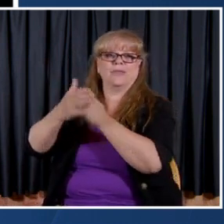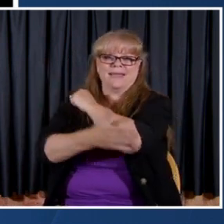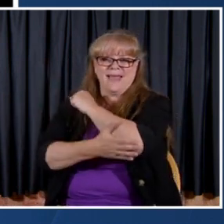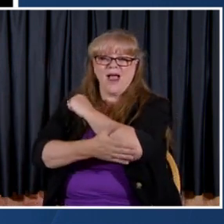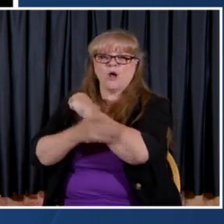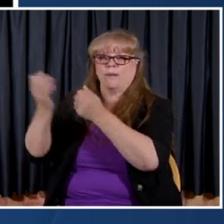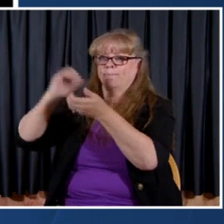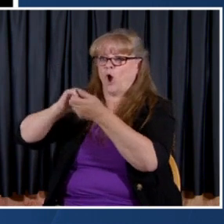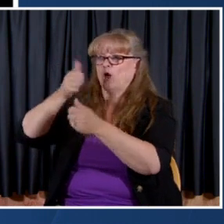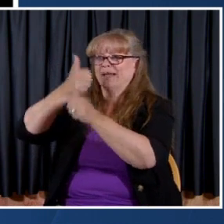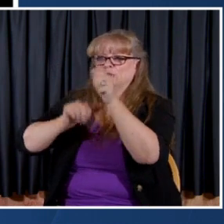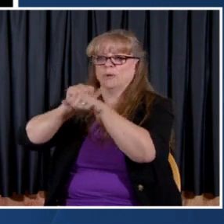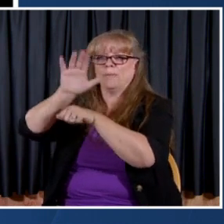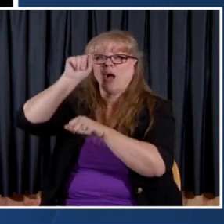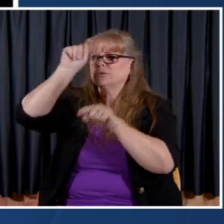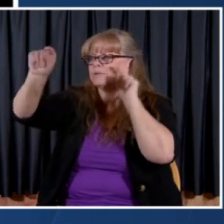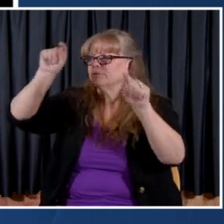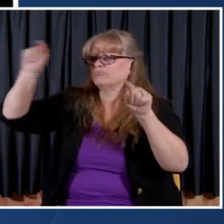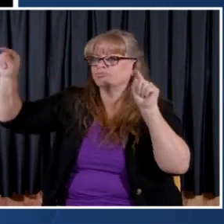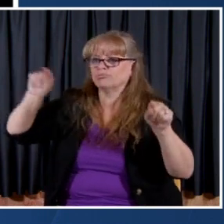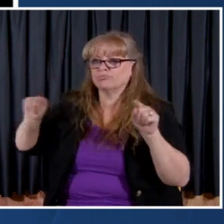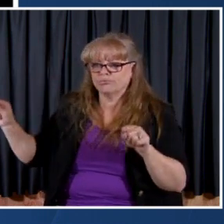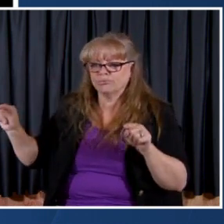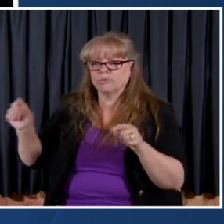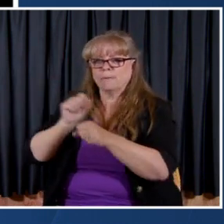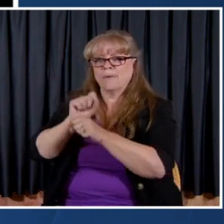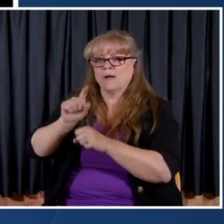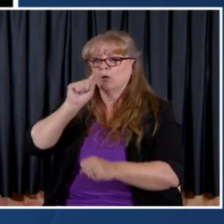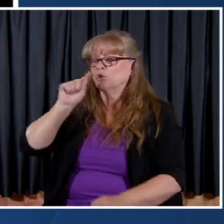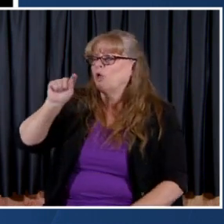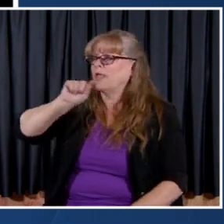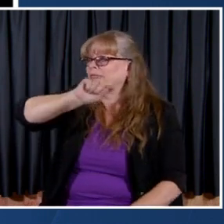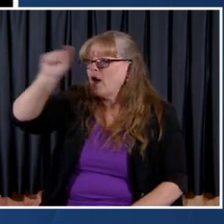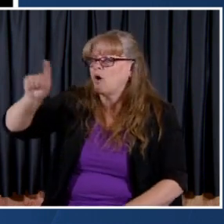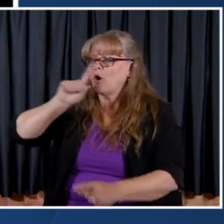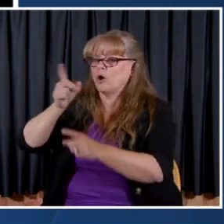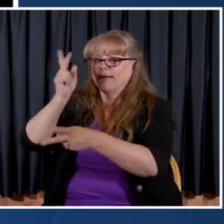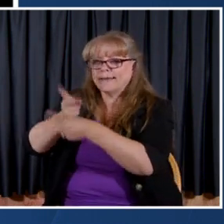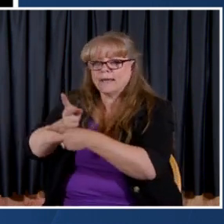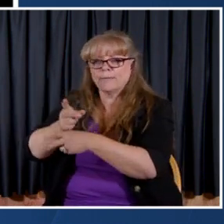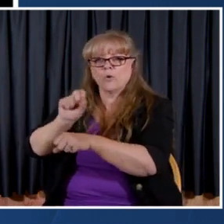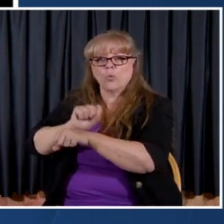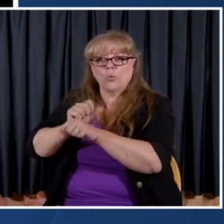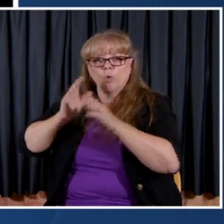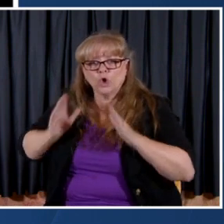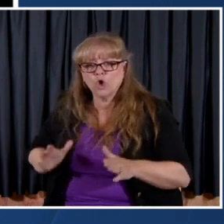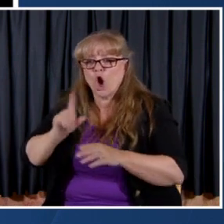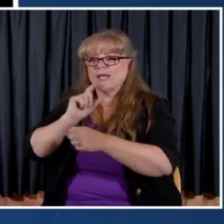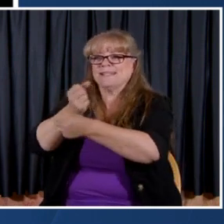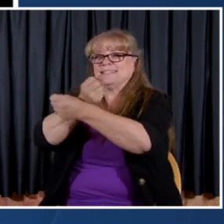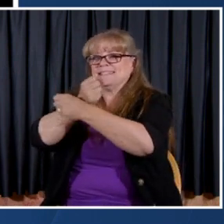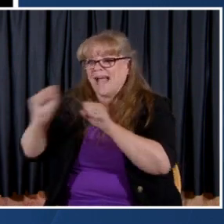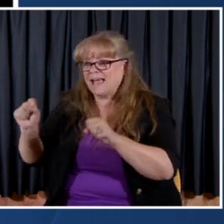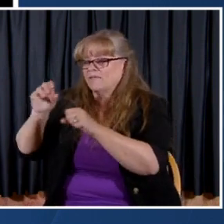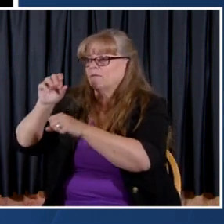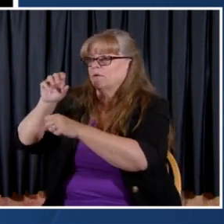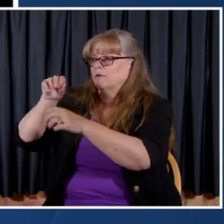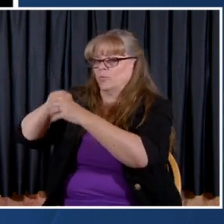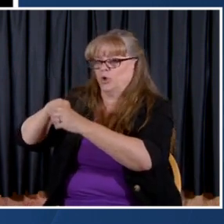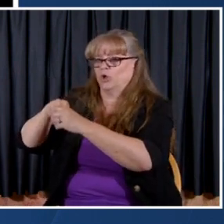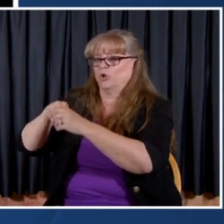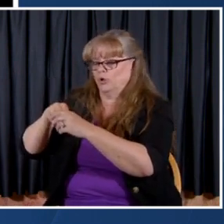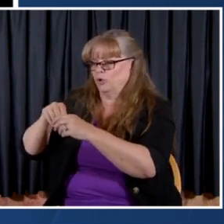a facility like JBS if needed. So that authority has not been taken from us. They have been under a health order. They were closed for